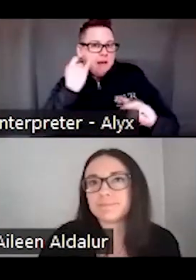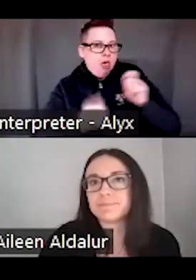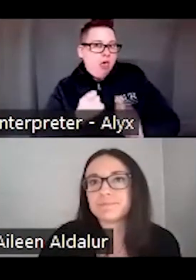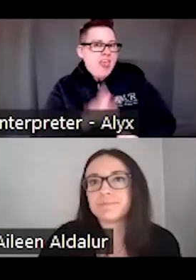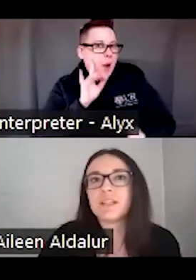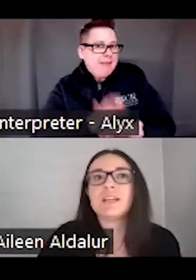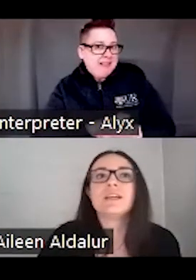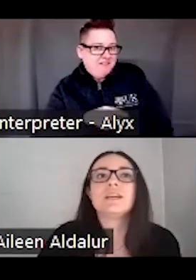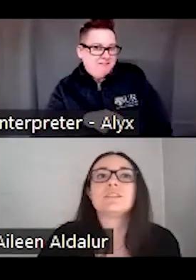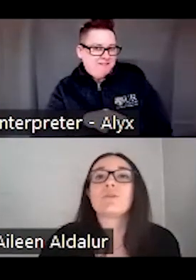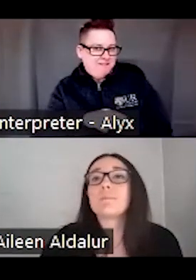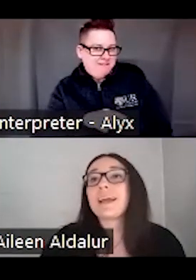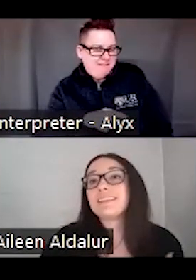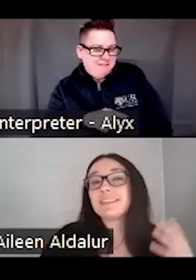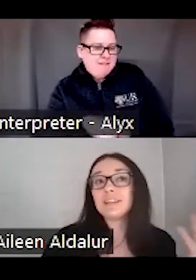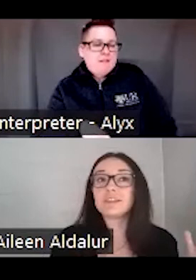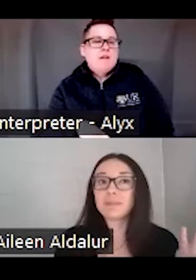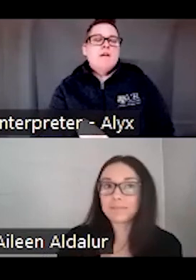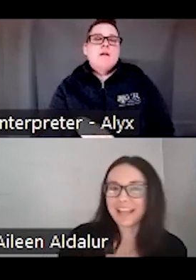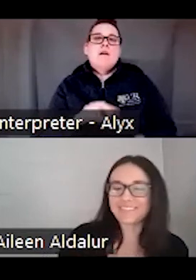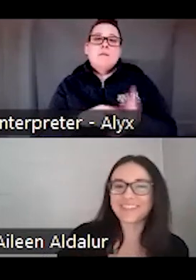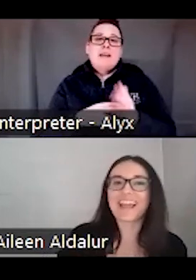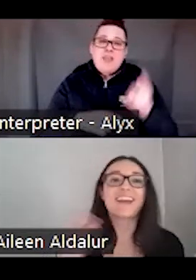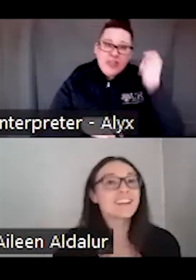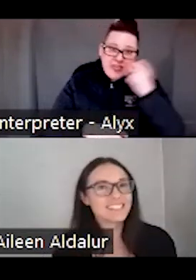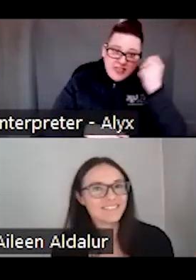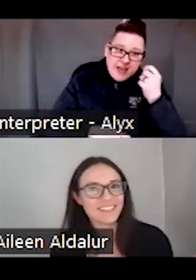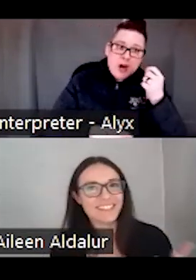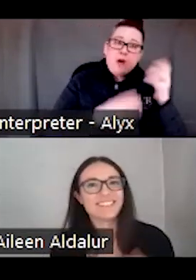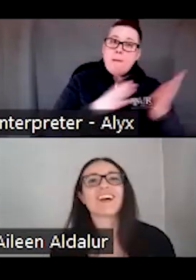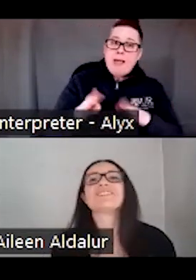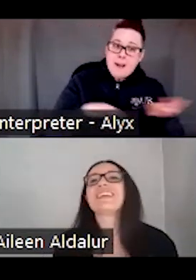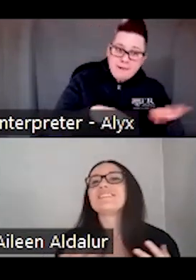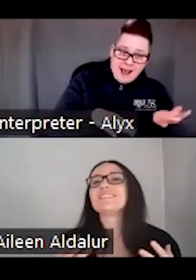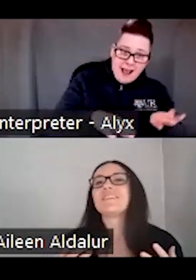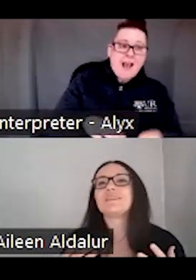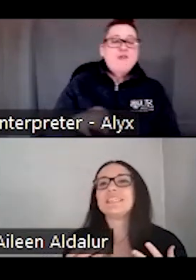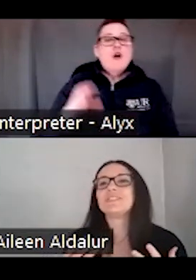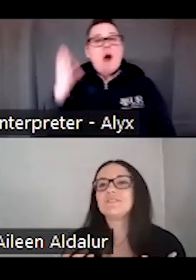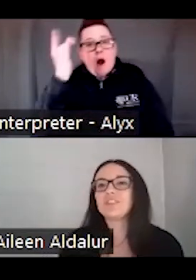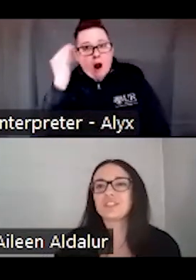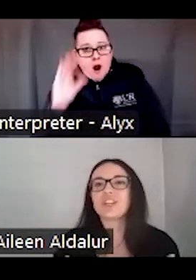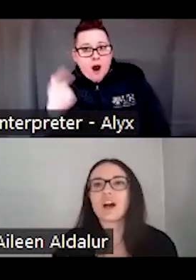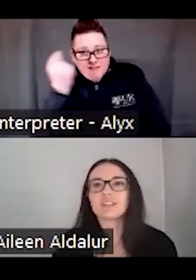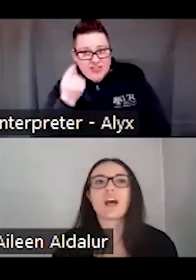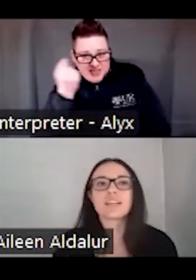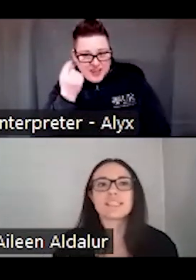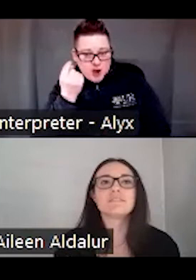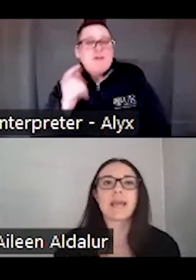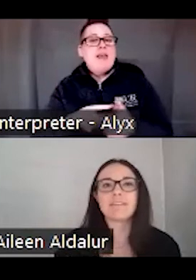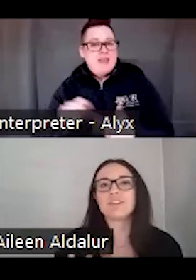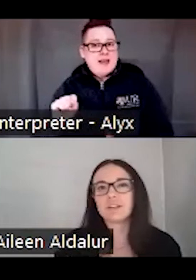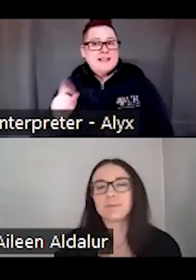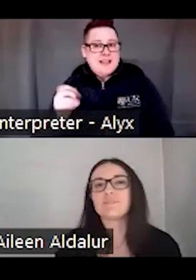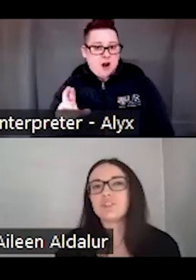treatment. So combining the theory of planned behavior and cognitive theory, Dr. Stecker developed an intervention called